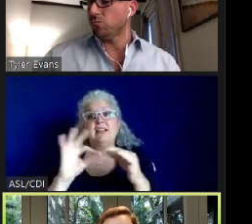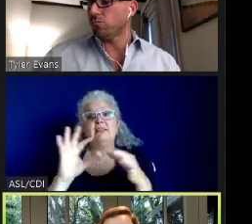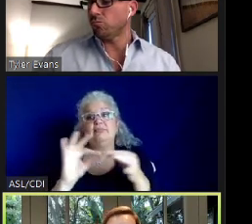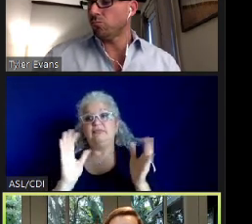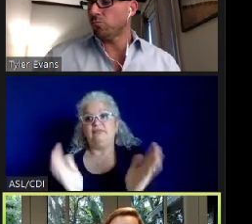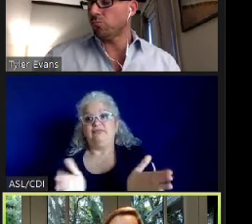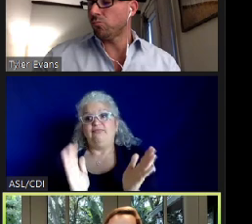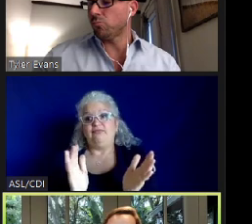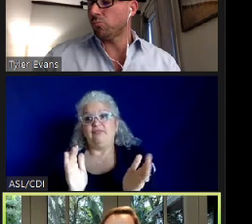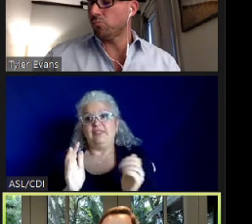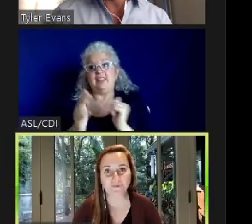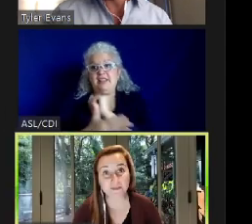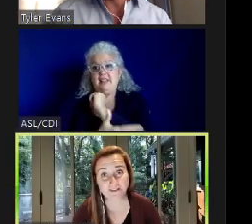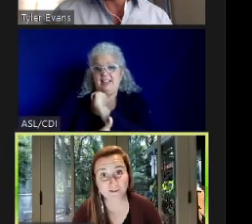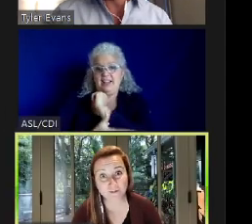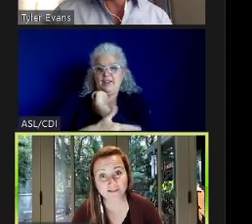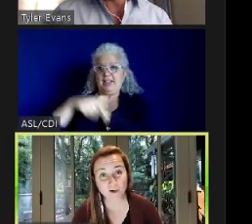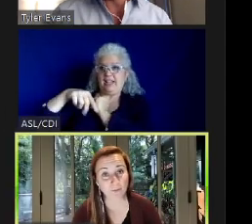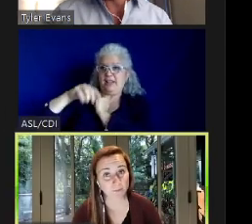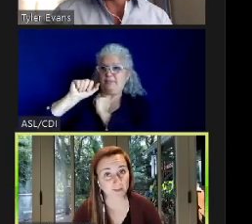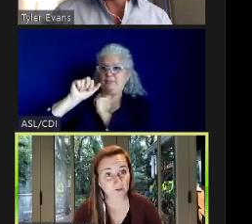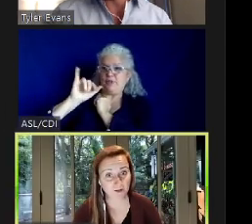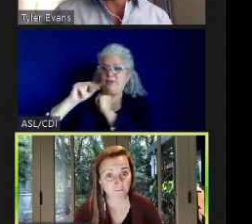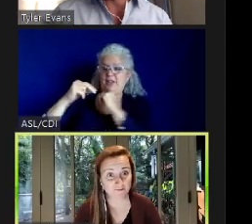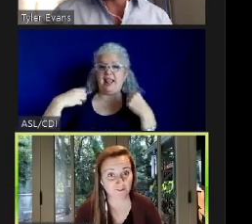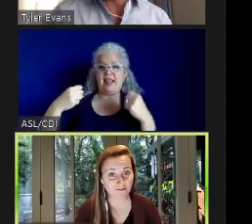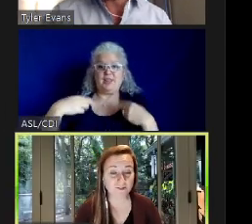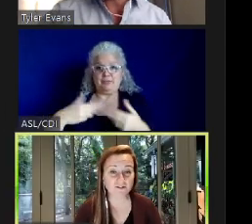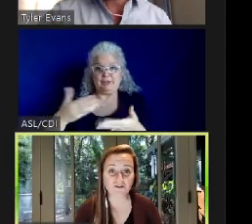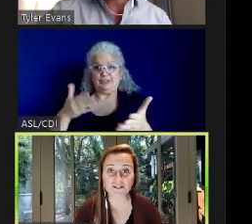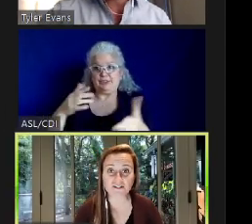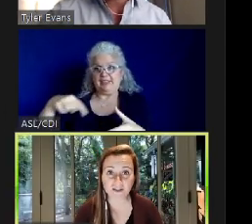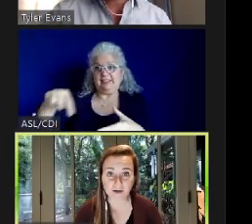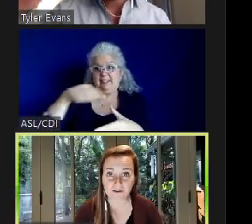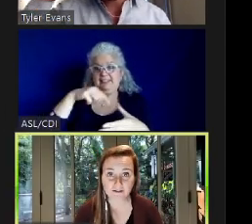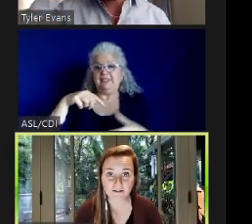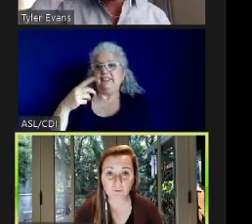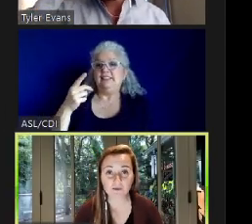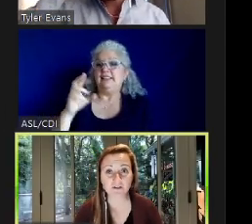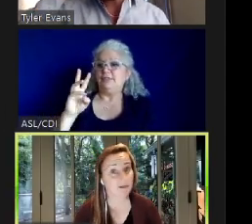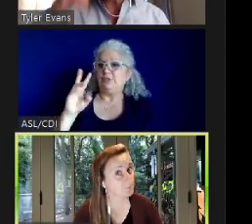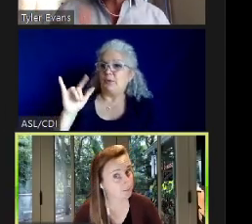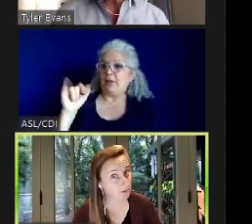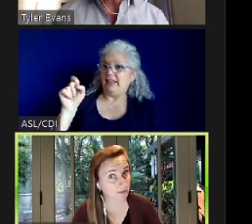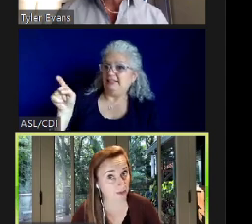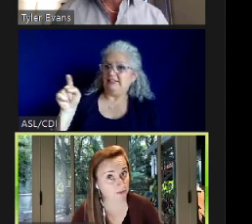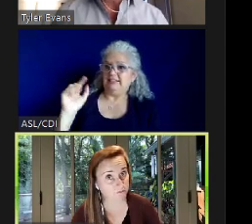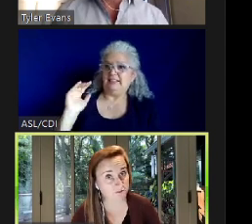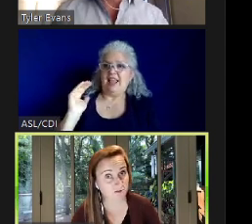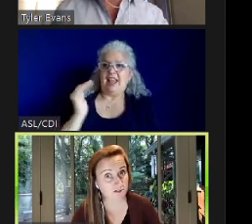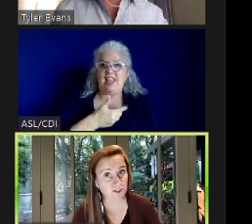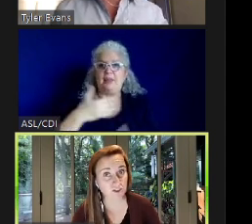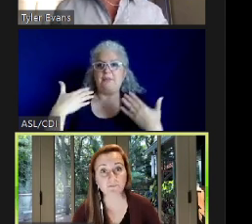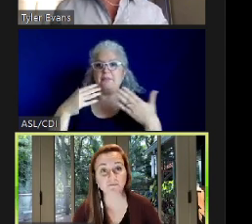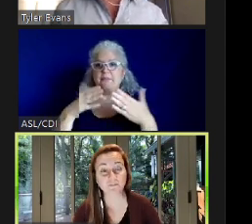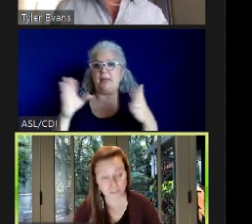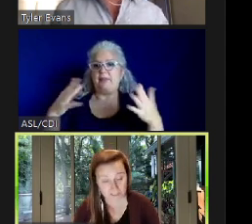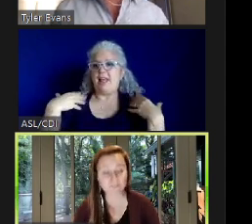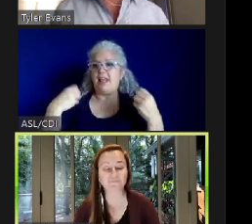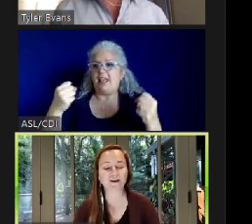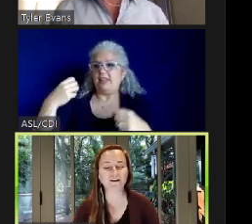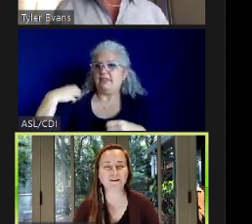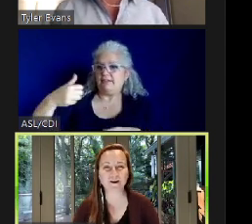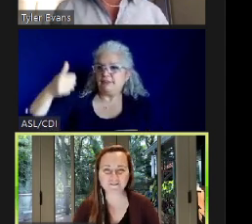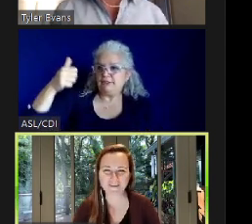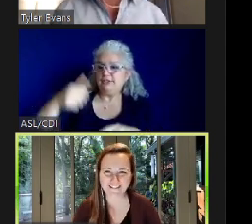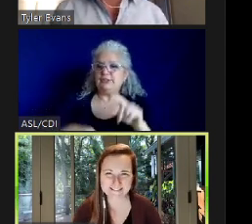Today, we are joined by Dr. Willis, who is our public health officer, Dr. Tyler Evans, one of our deputy public health officers and